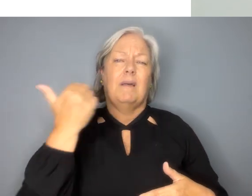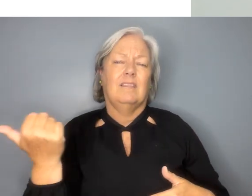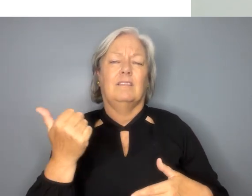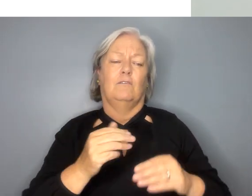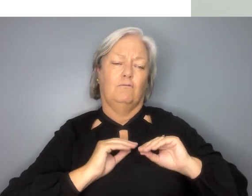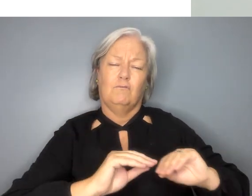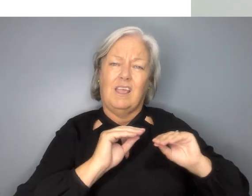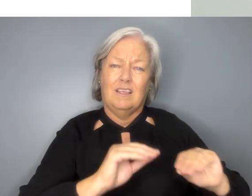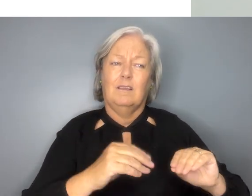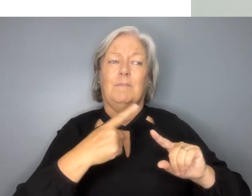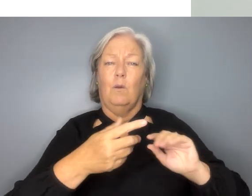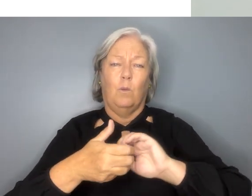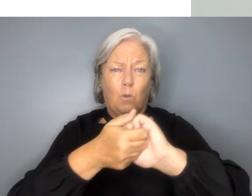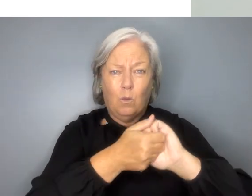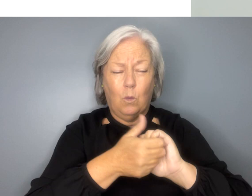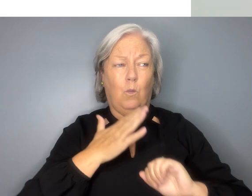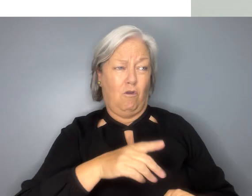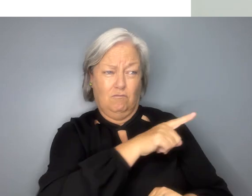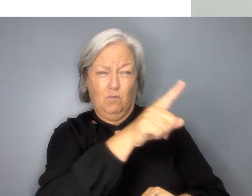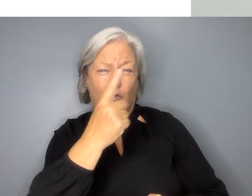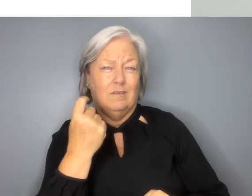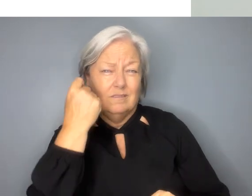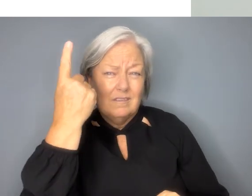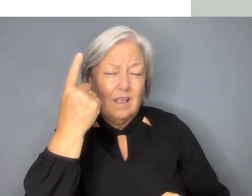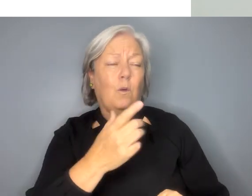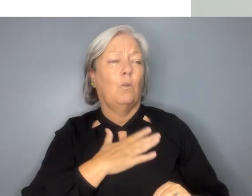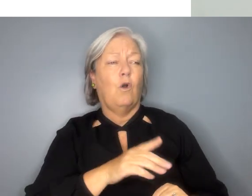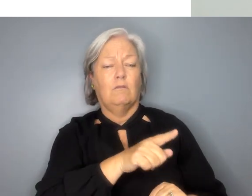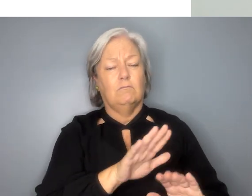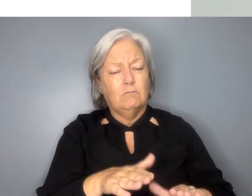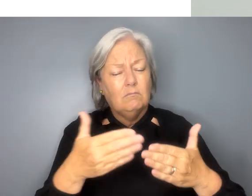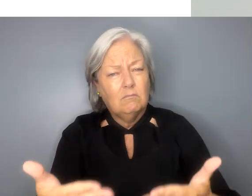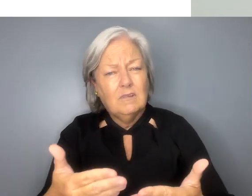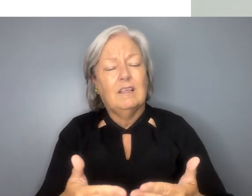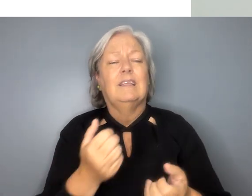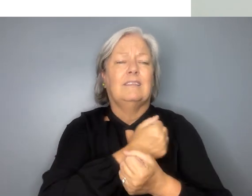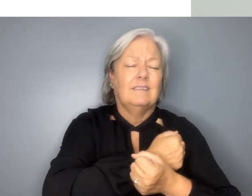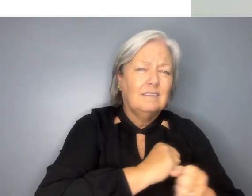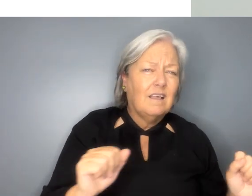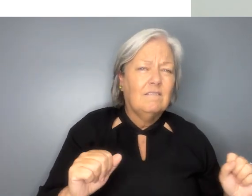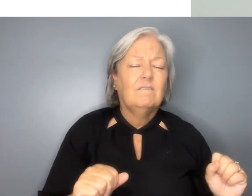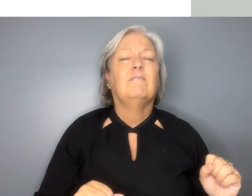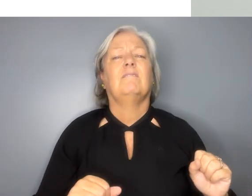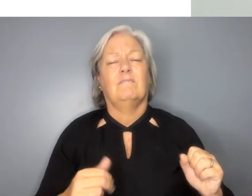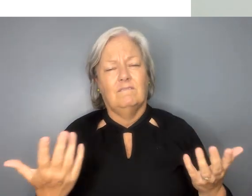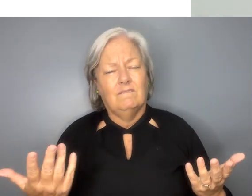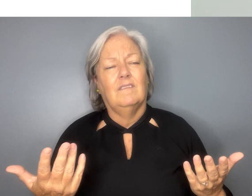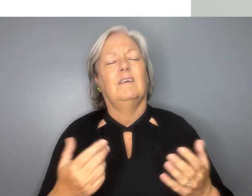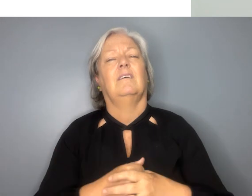training for disability support organisations to improve understandings and implement safe and accessible